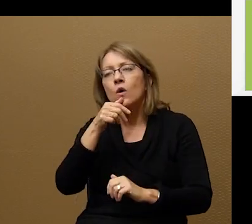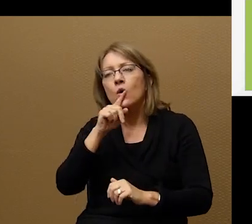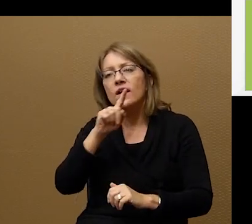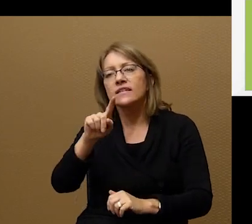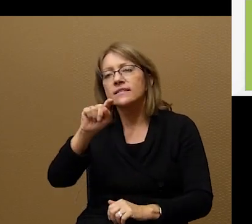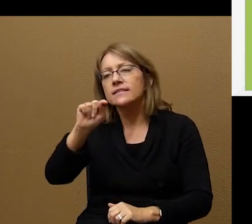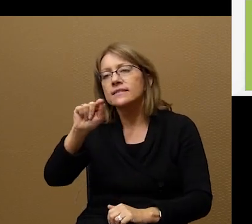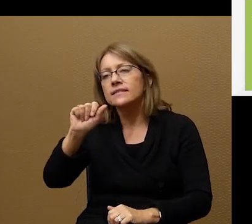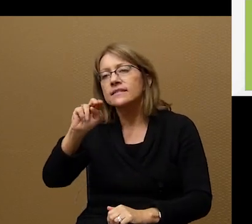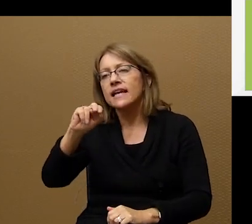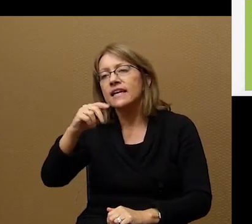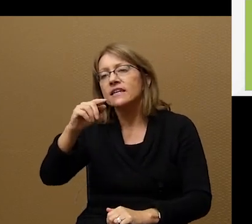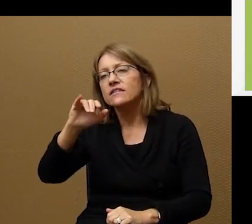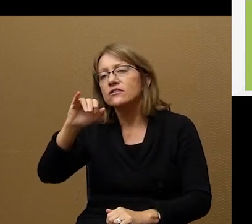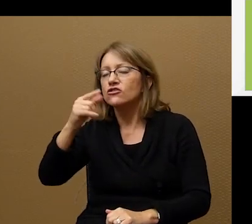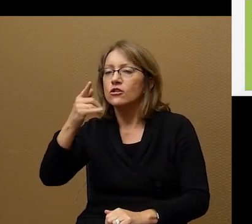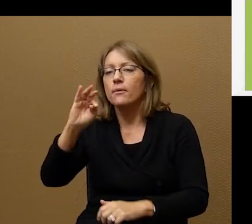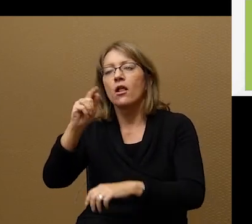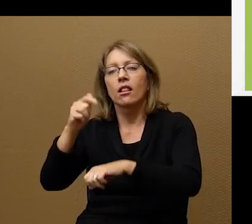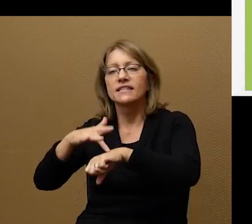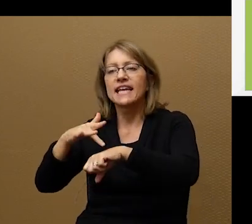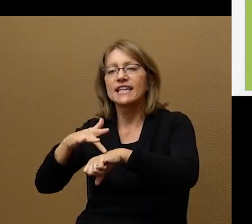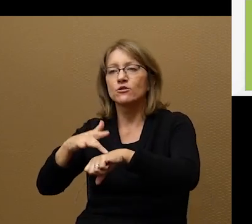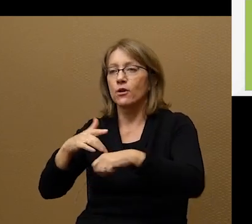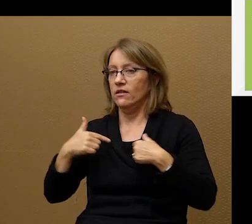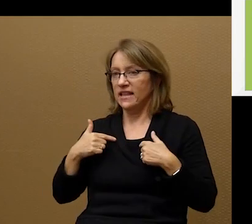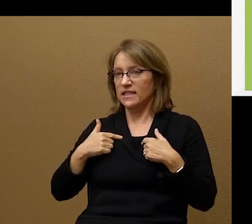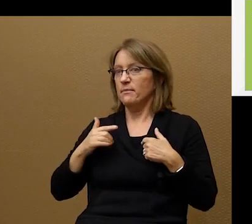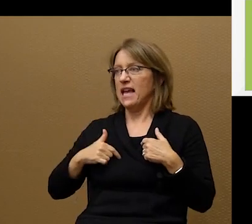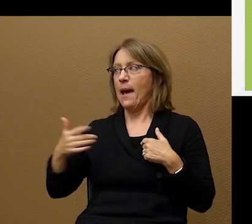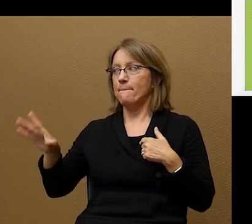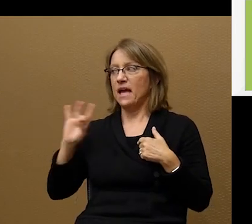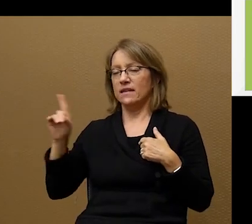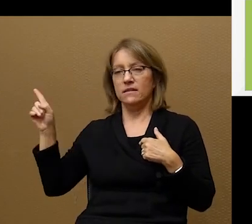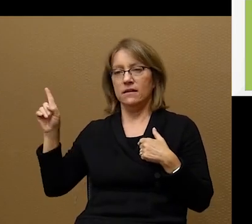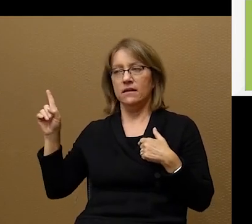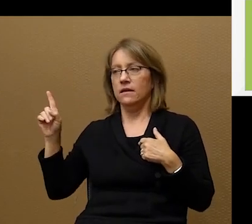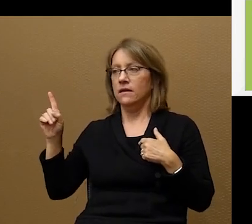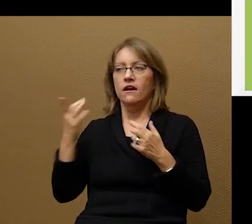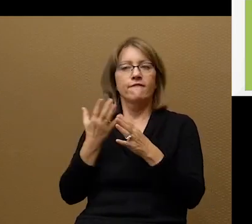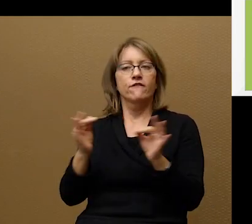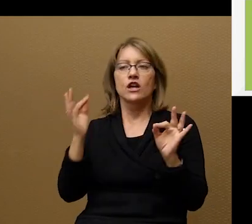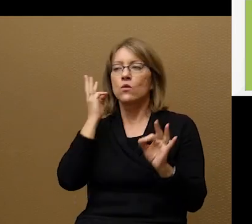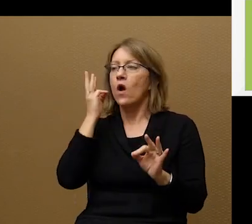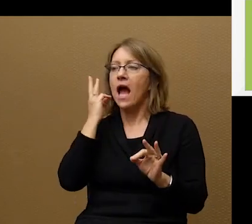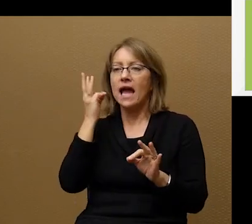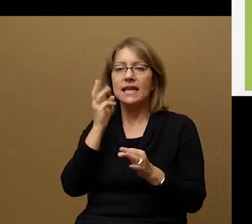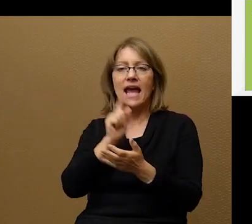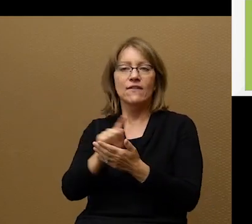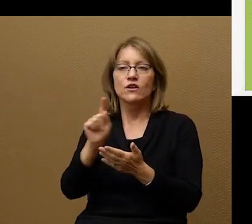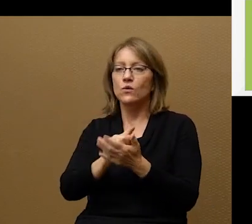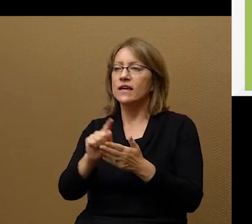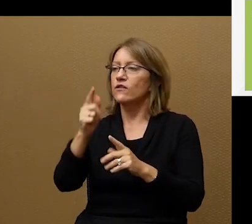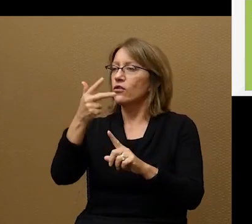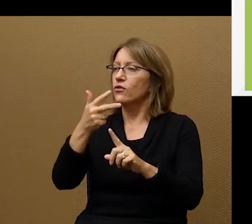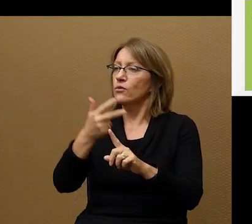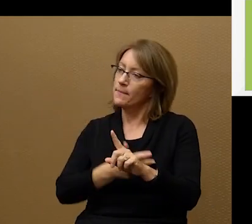tangible? Anybody tangible? I'm a tangible person. I'm all about the free wine every week for 3